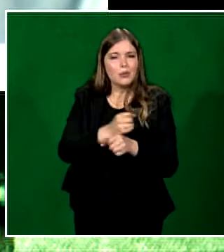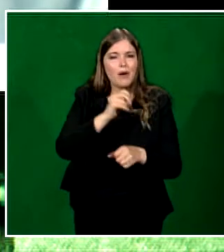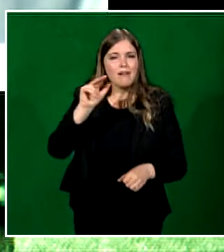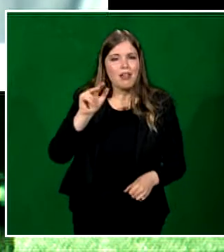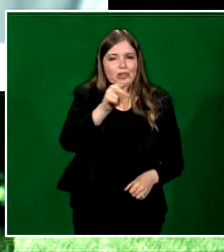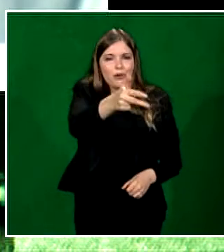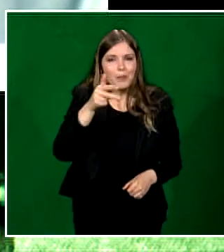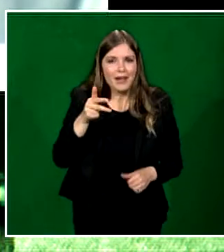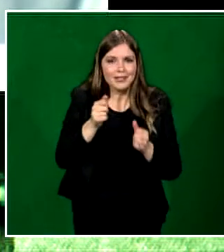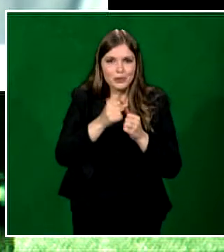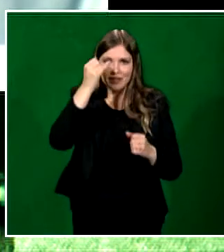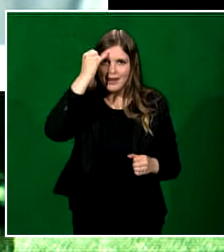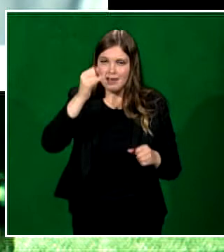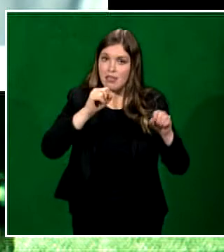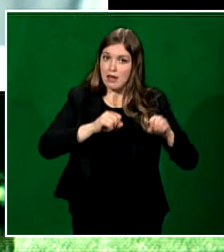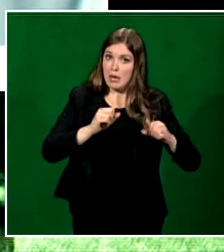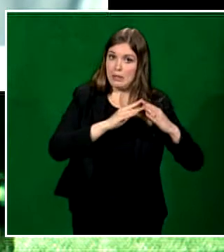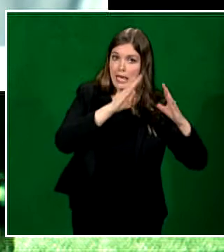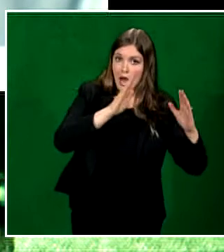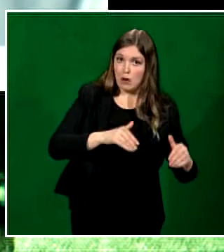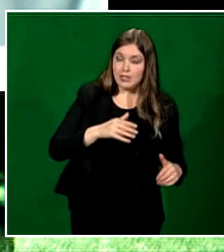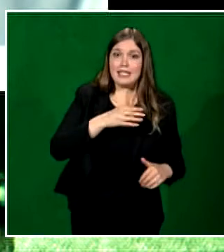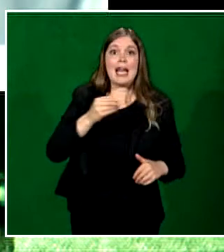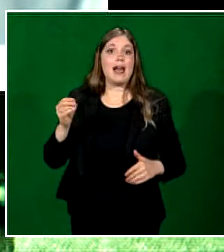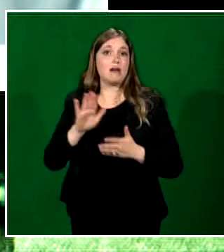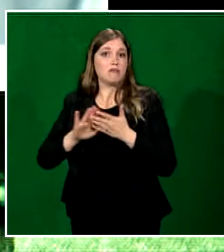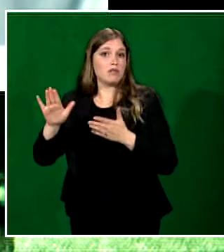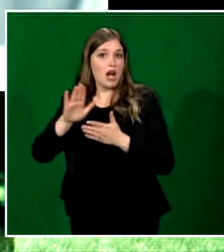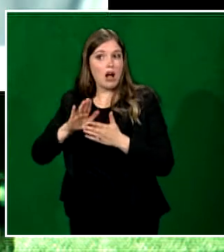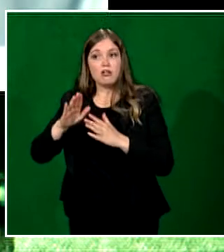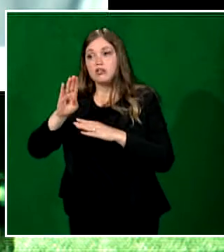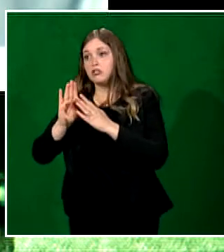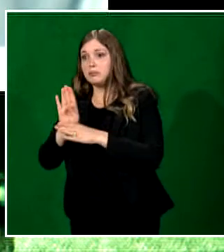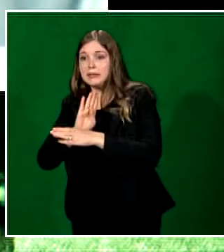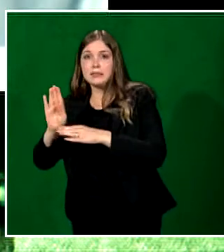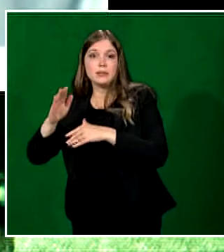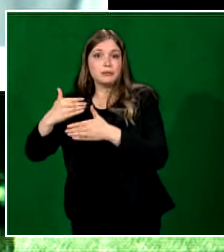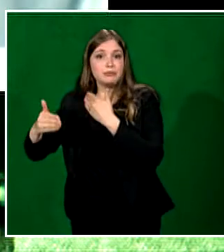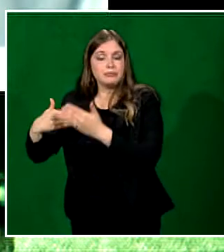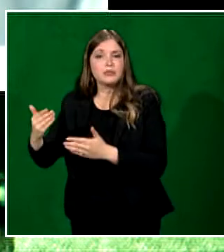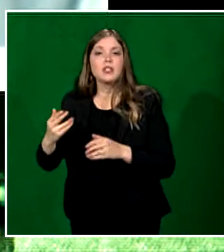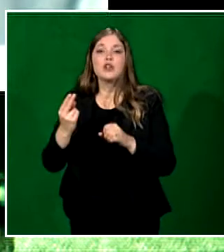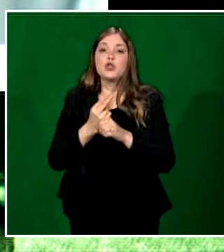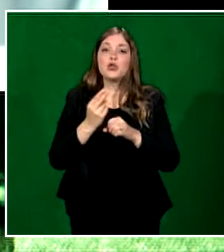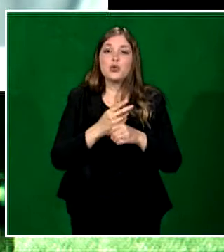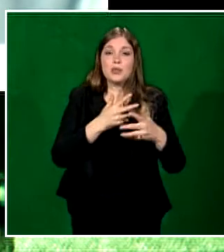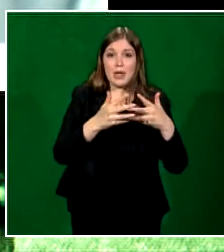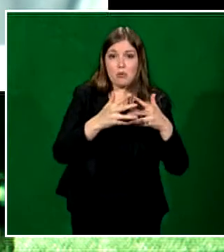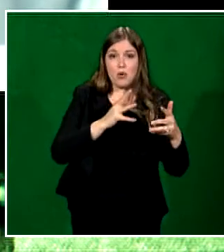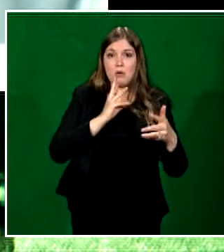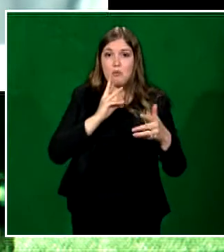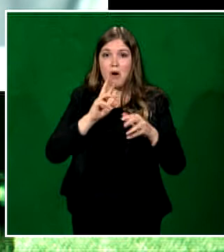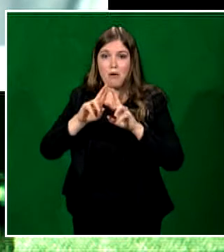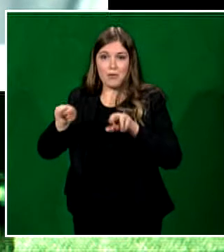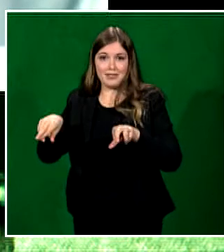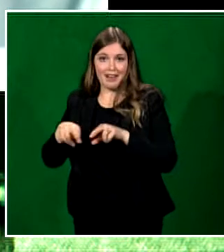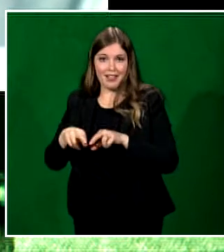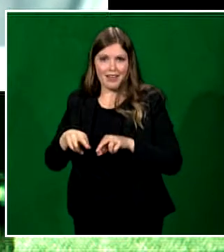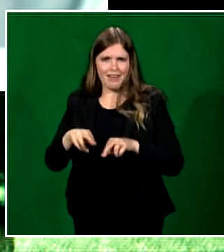enables households and institutions to optimize water usage through gray water recycling. How has that idea